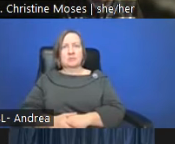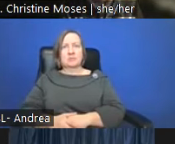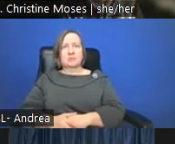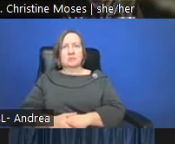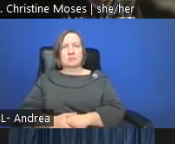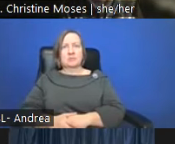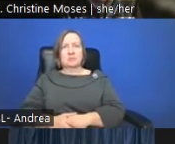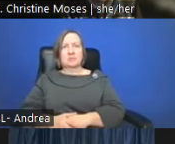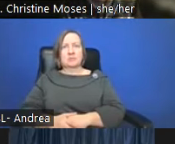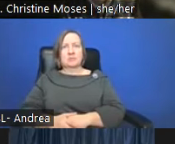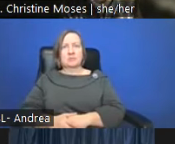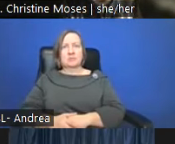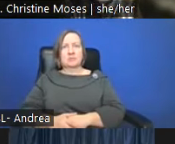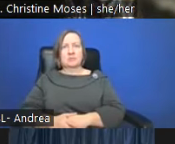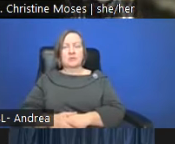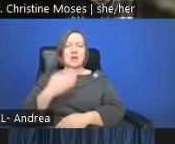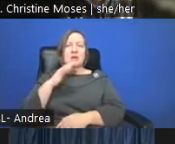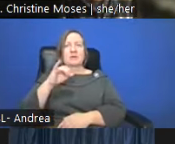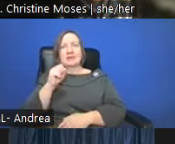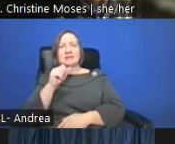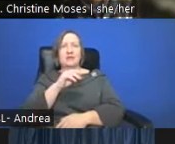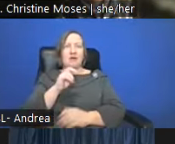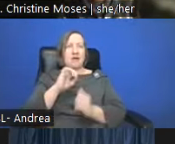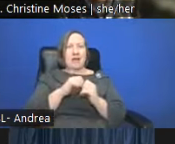Yeah, I'm not sure is or are, how we do that.